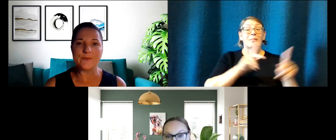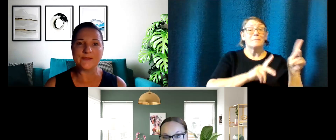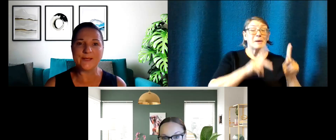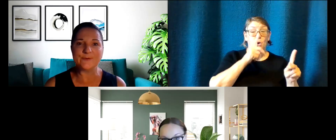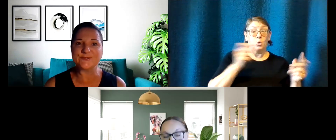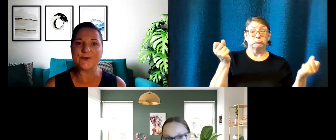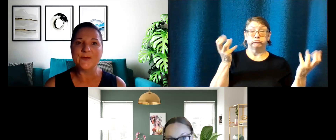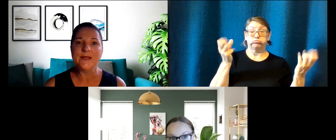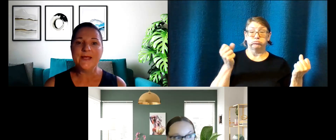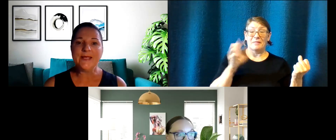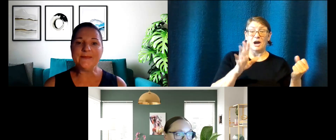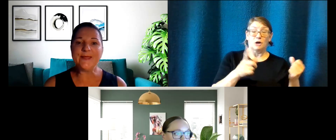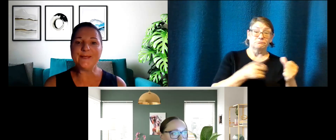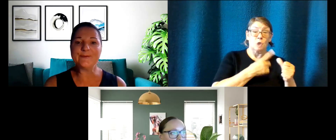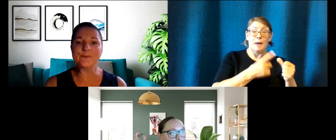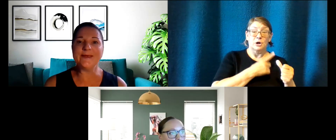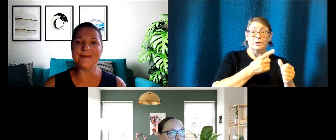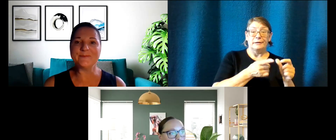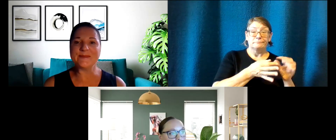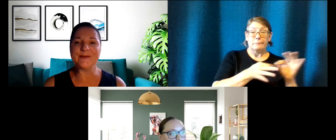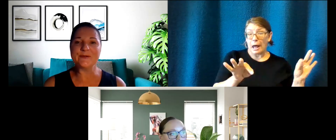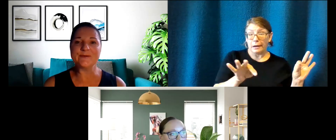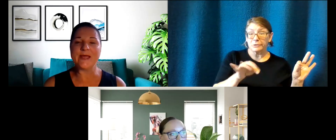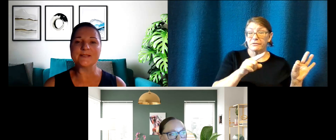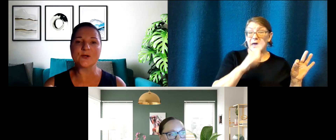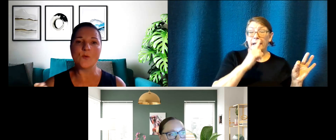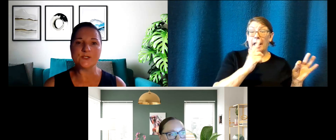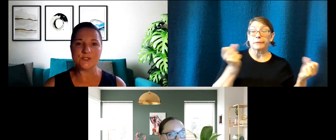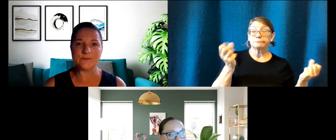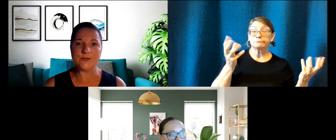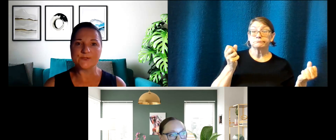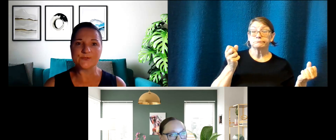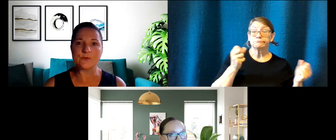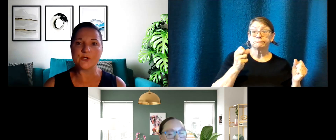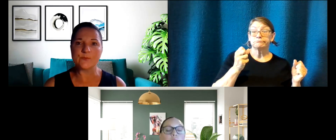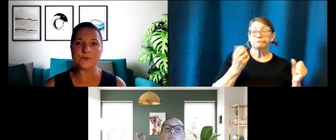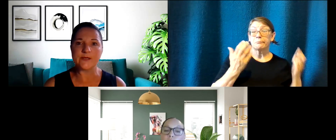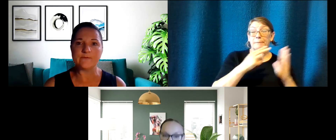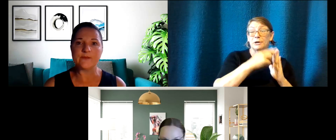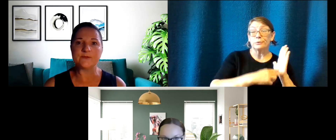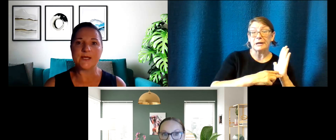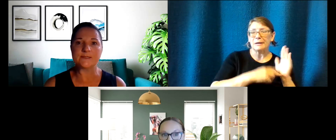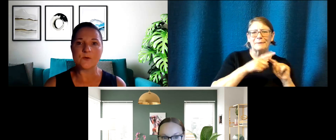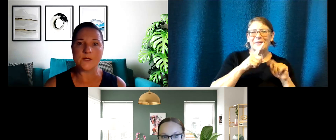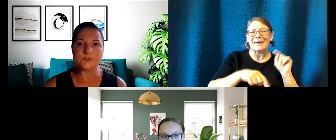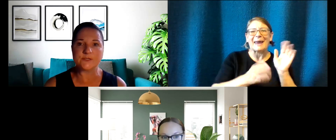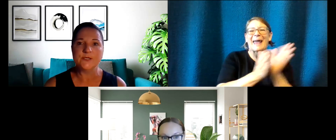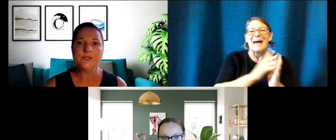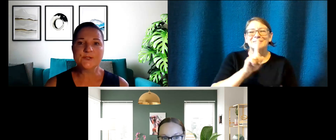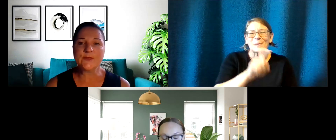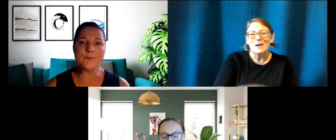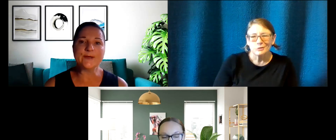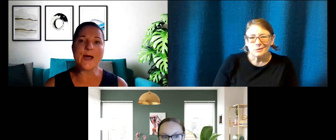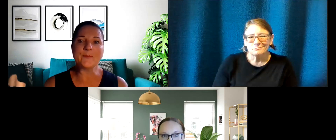is their primary language, so they can read it, but they couldn't ask a question because there's no interpreter there for them to ask a